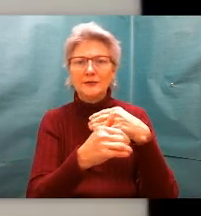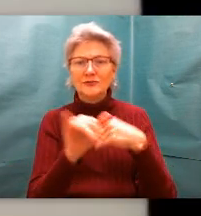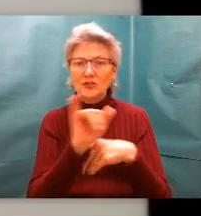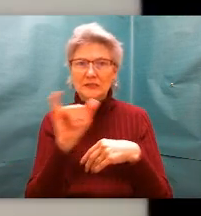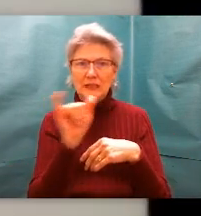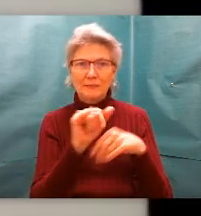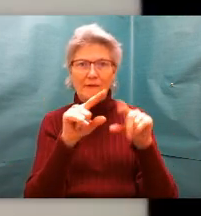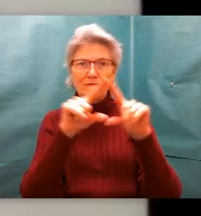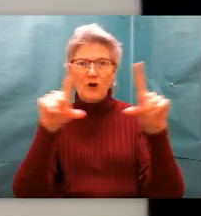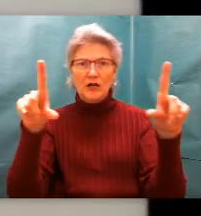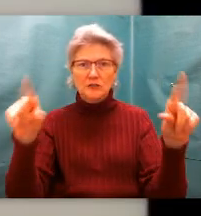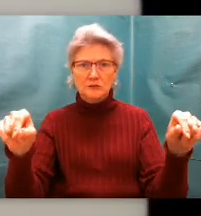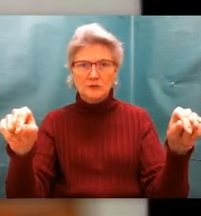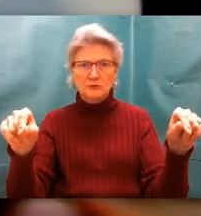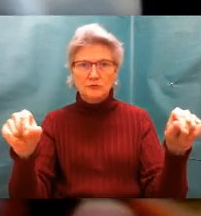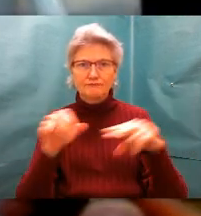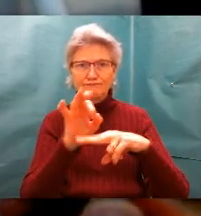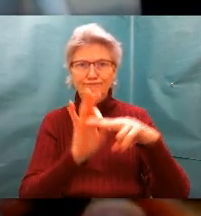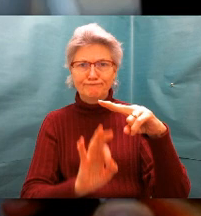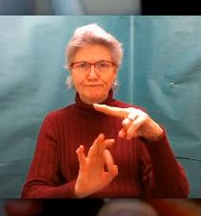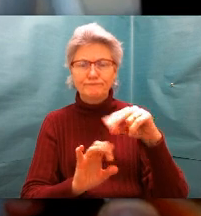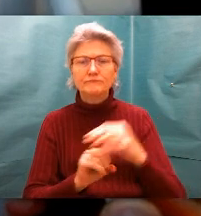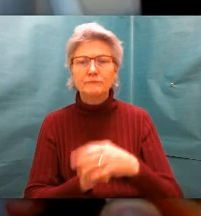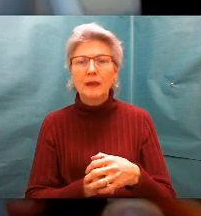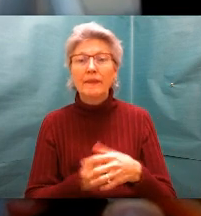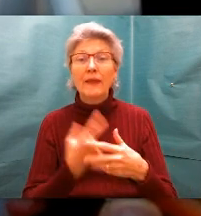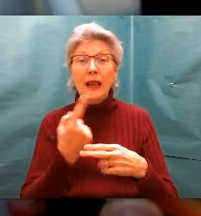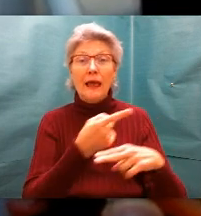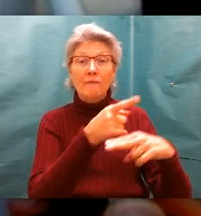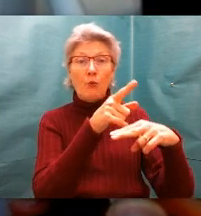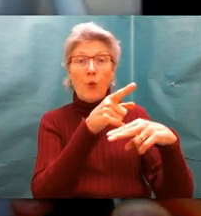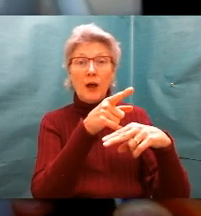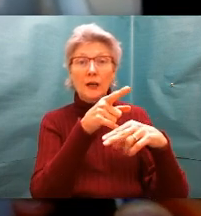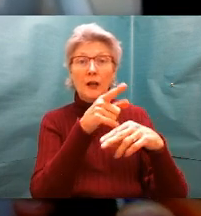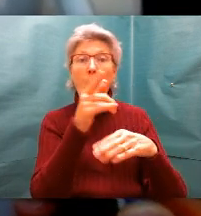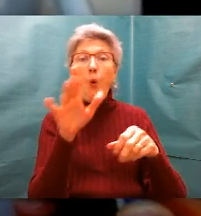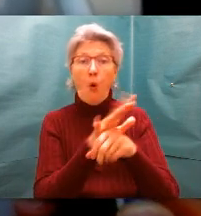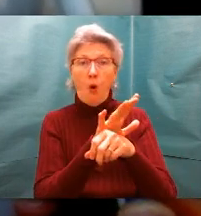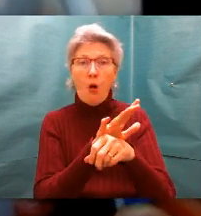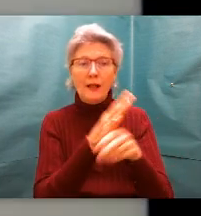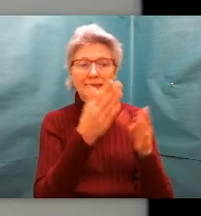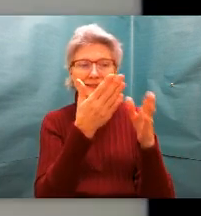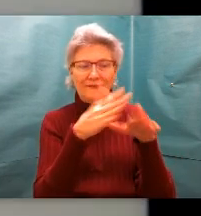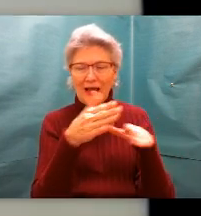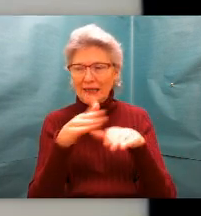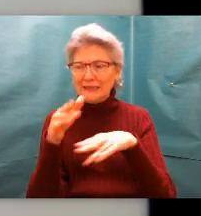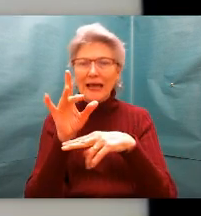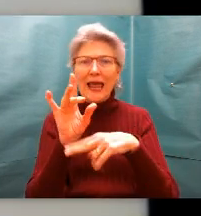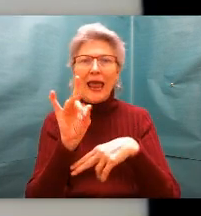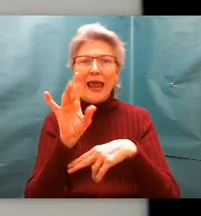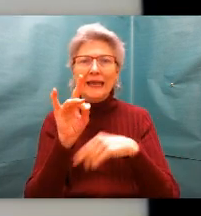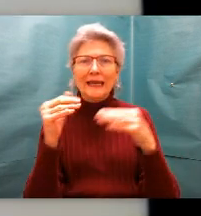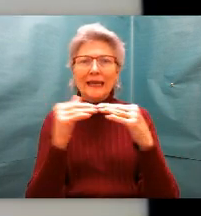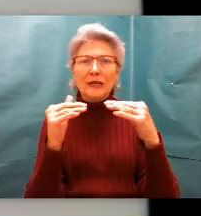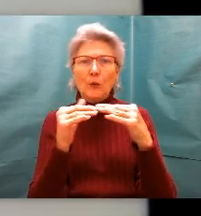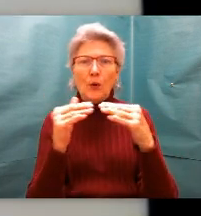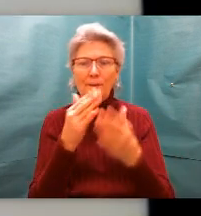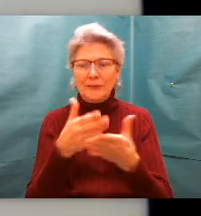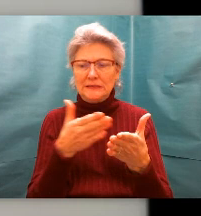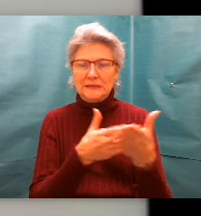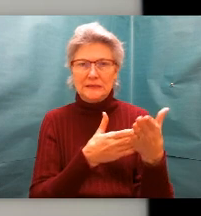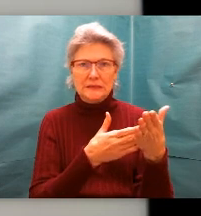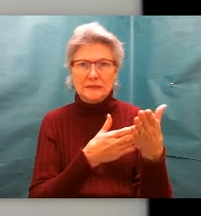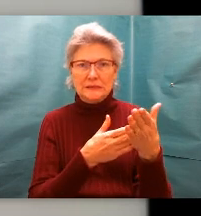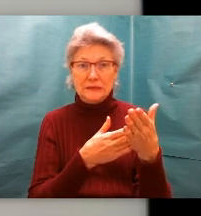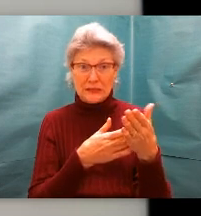fraction strip did. Then beneath that, I have my one whole broken into 8 individual pieces because our problem told us